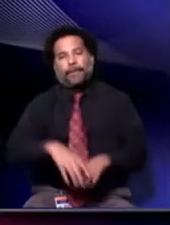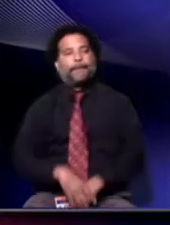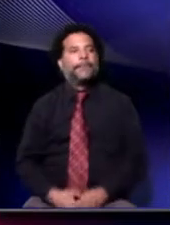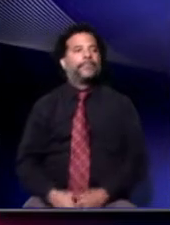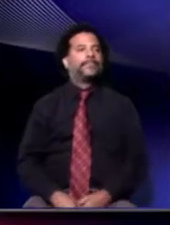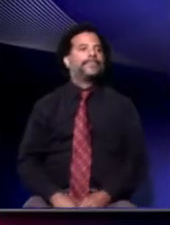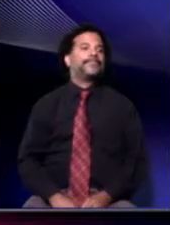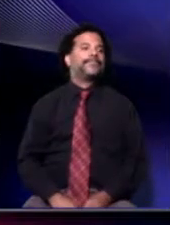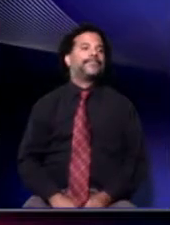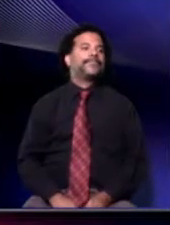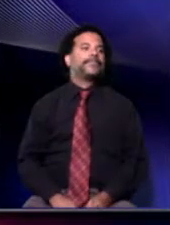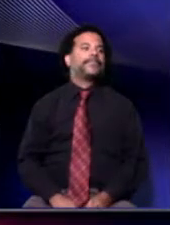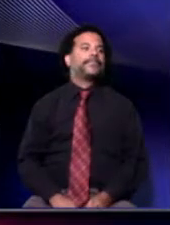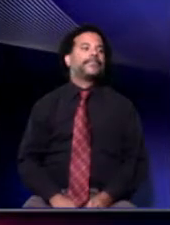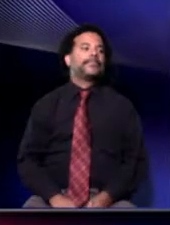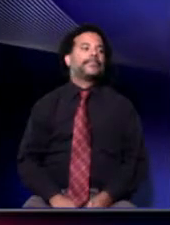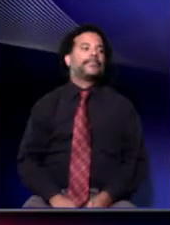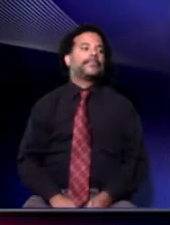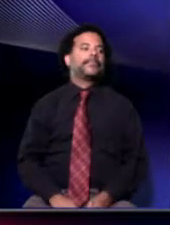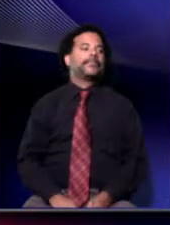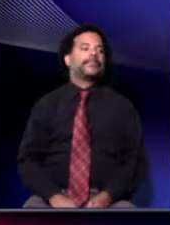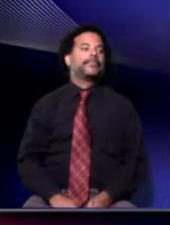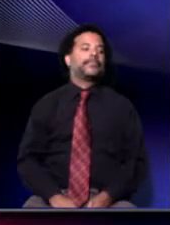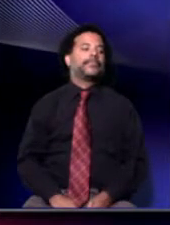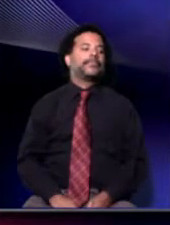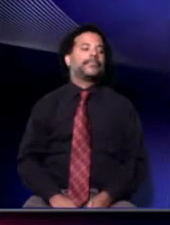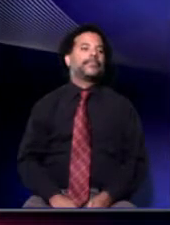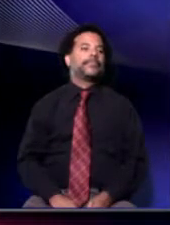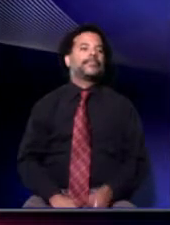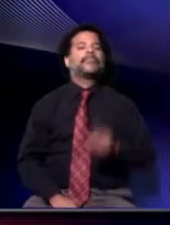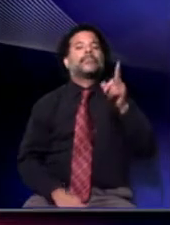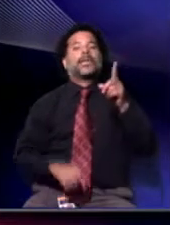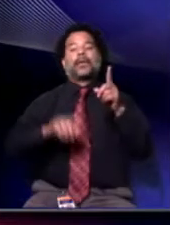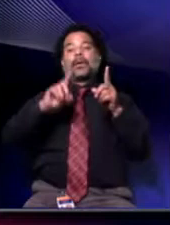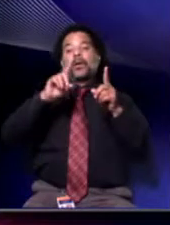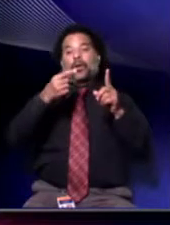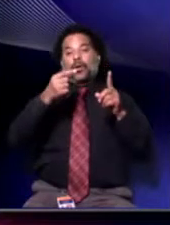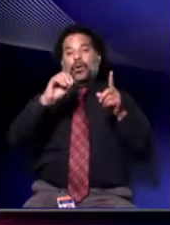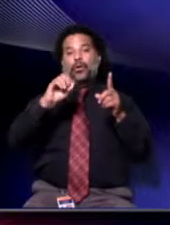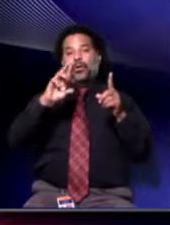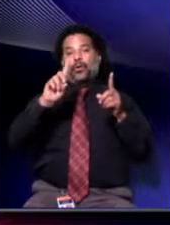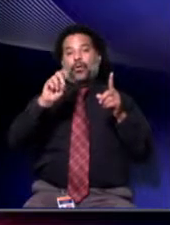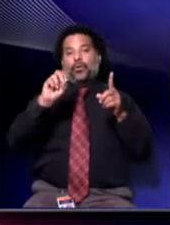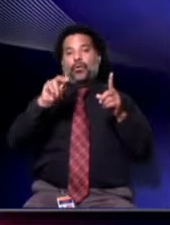As you're spearheading this issue? Yeah, this, no, this is good. This is Gordon.